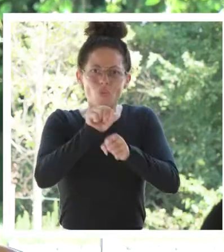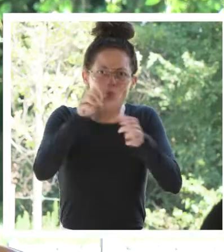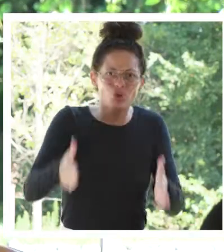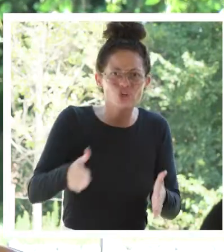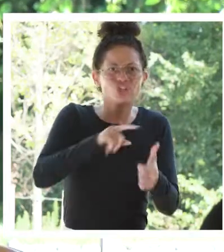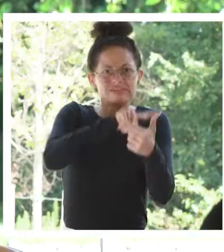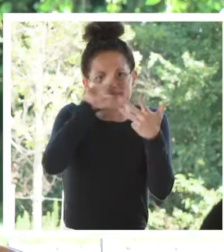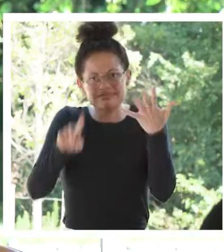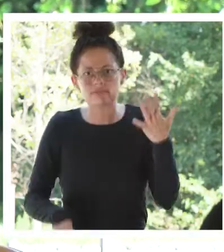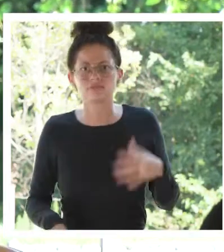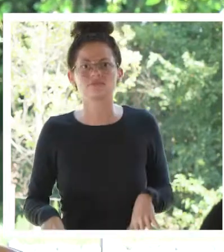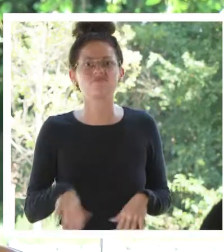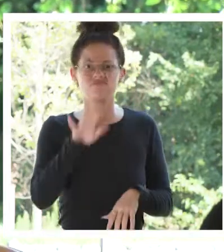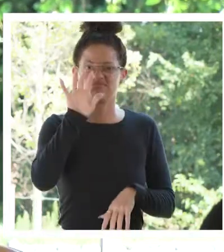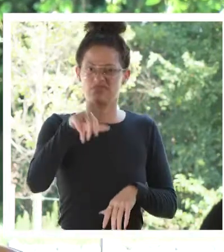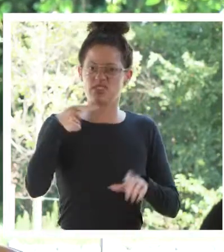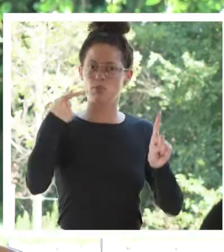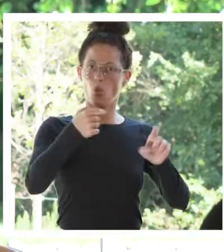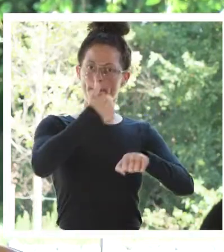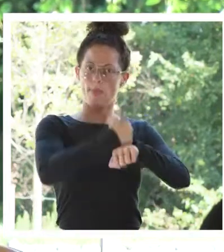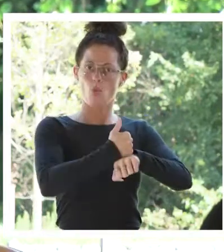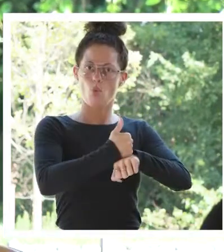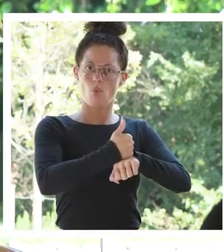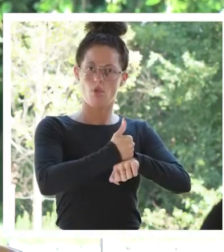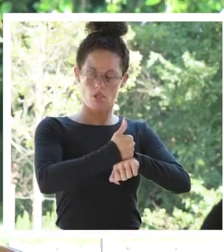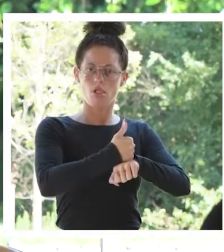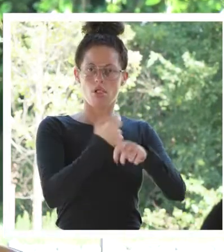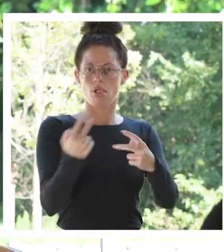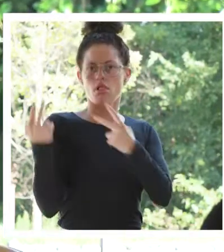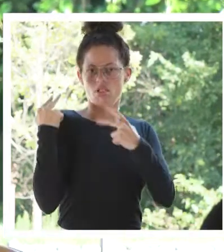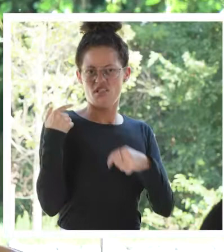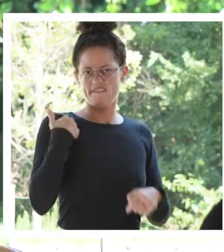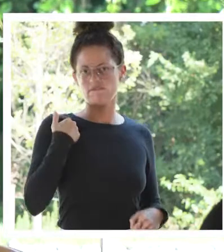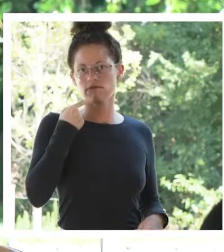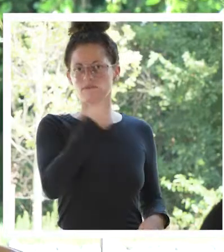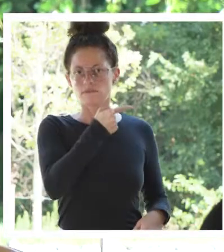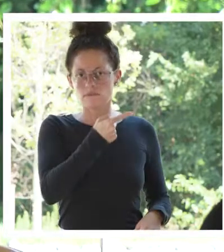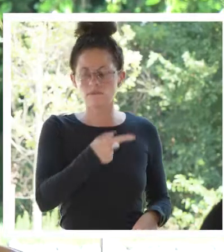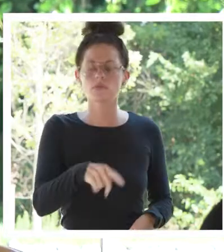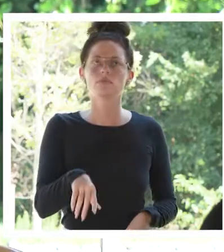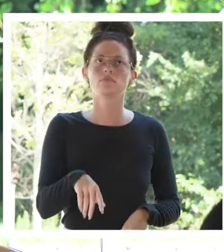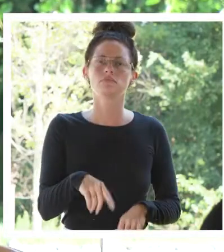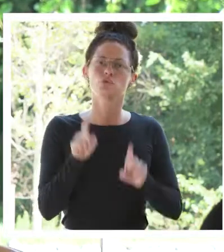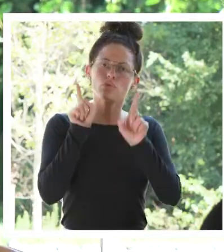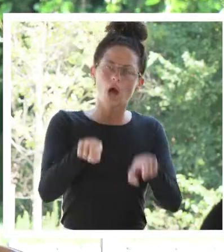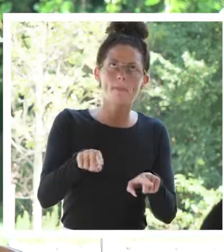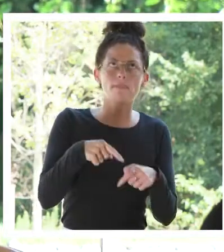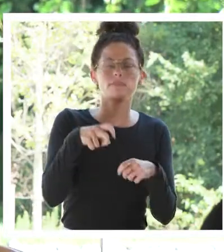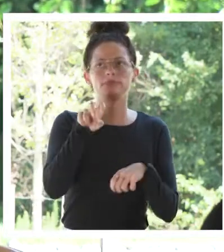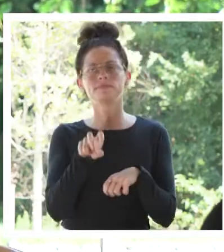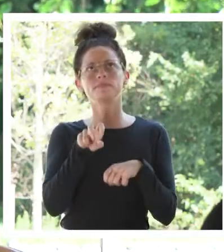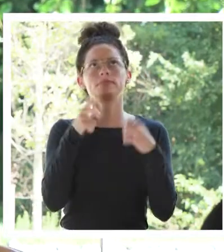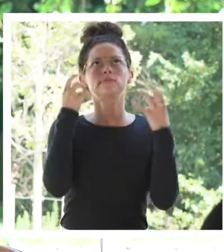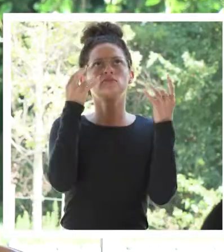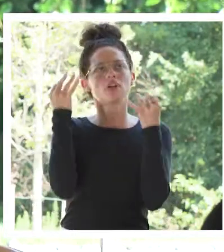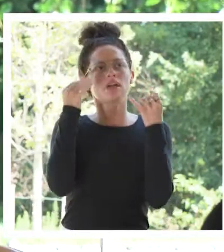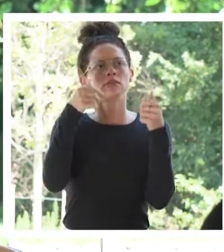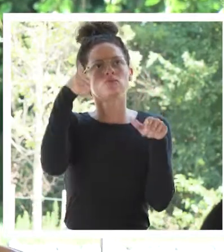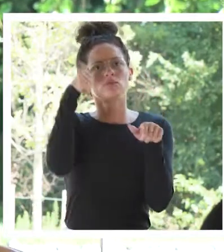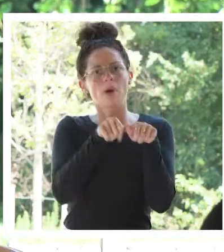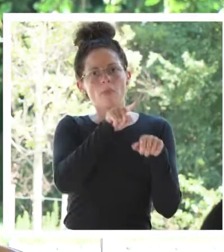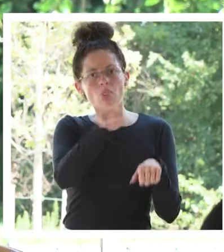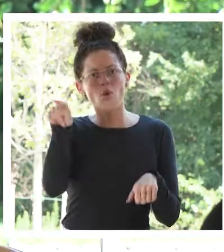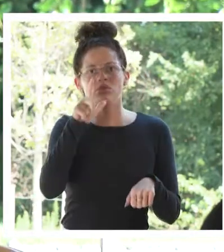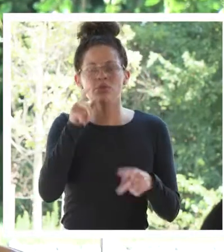come, to remember loved ones lost, to reflect on those who are still fighting with the